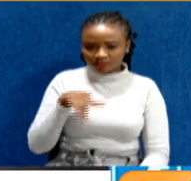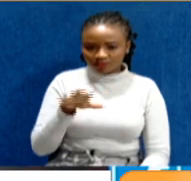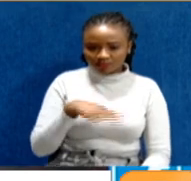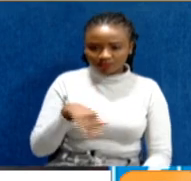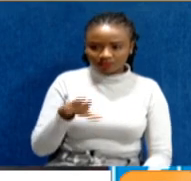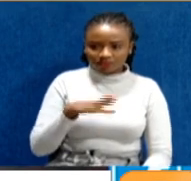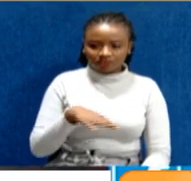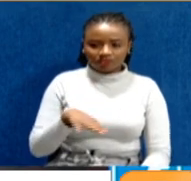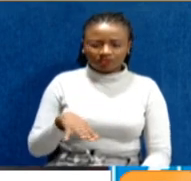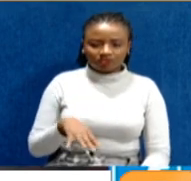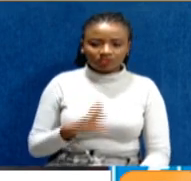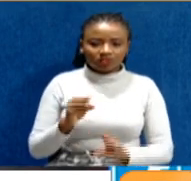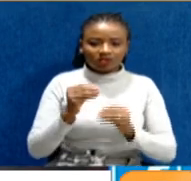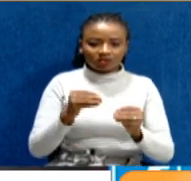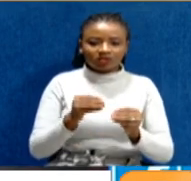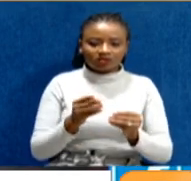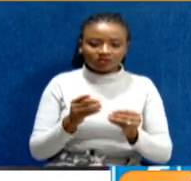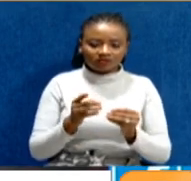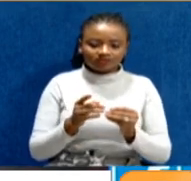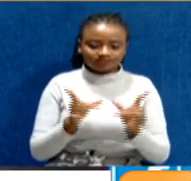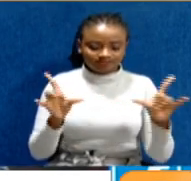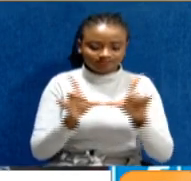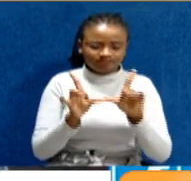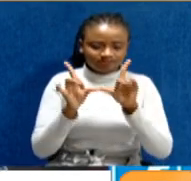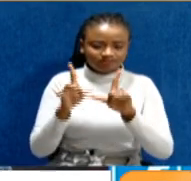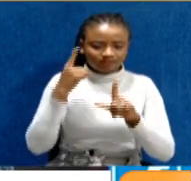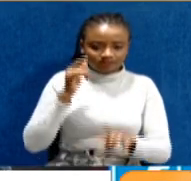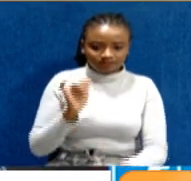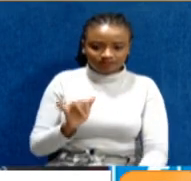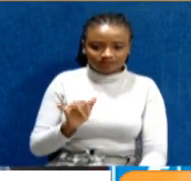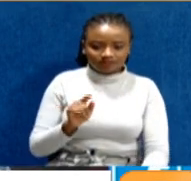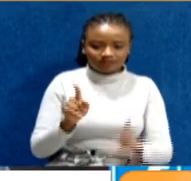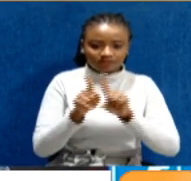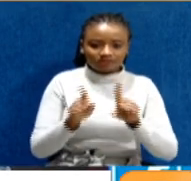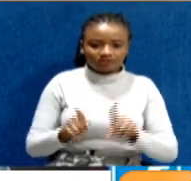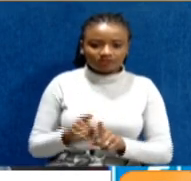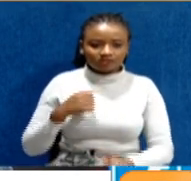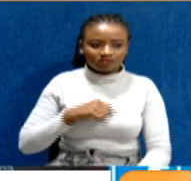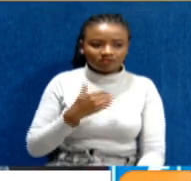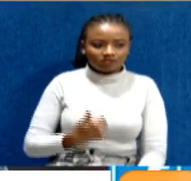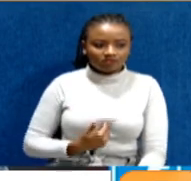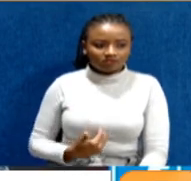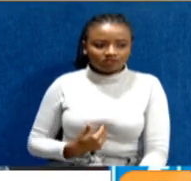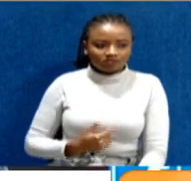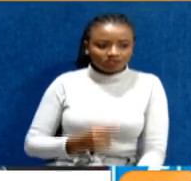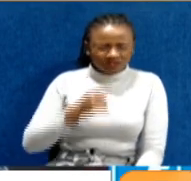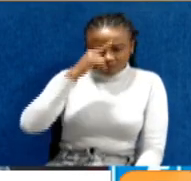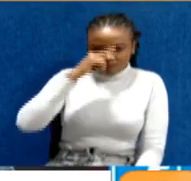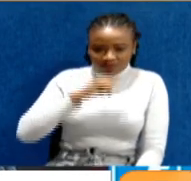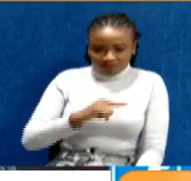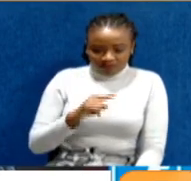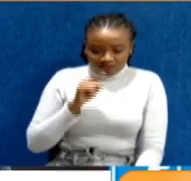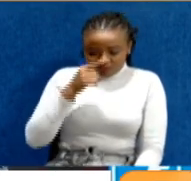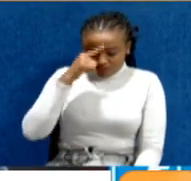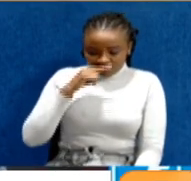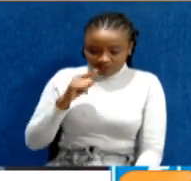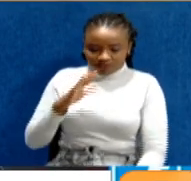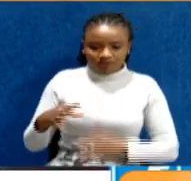give permits for that. Yeah. And we also have policies that guide